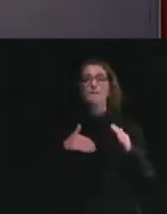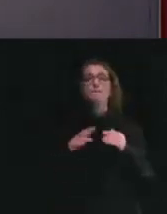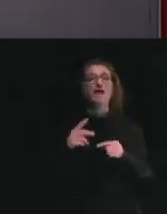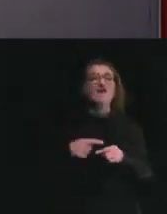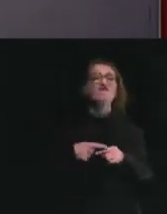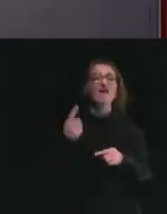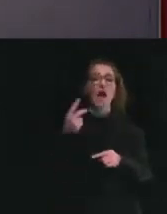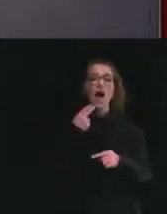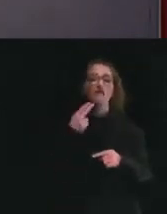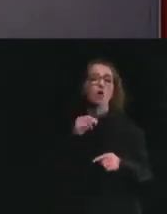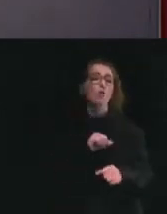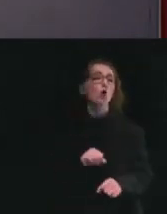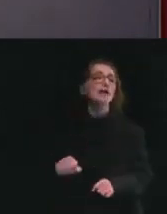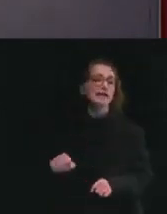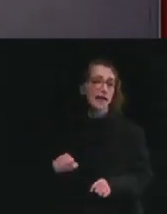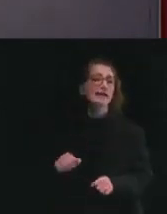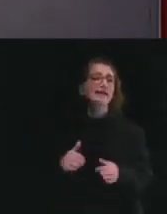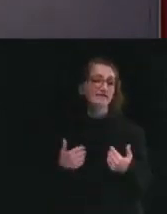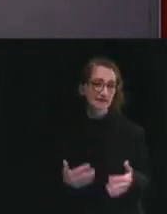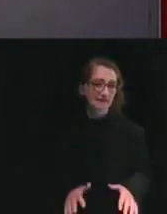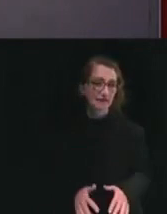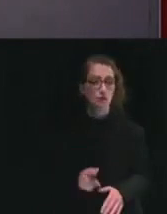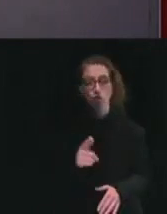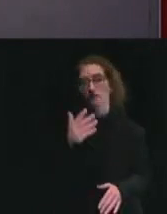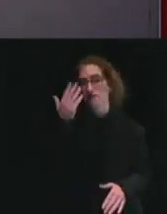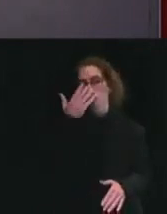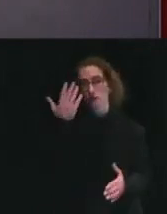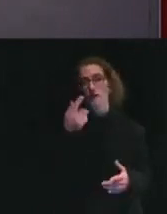give multiple answers in the survey.